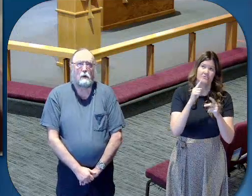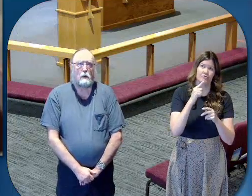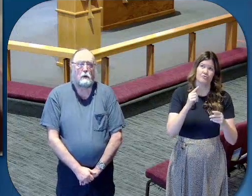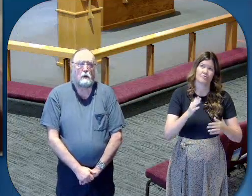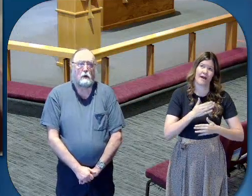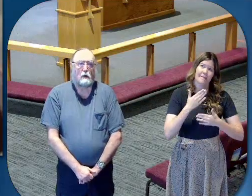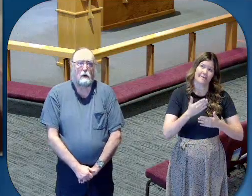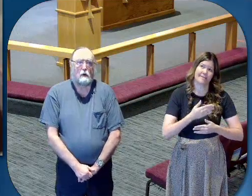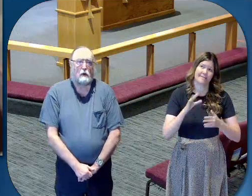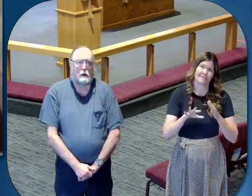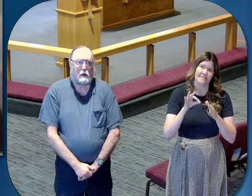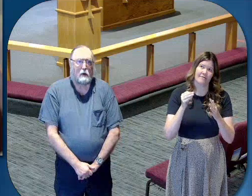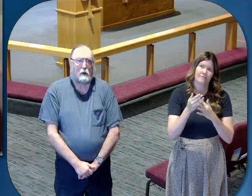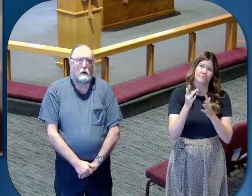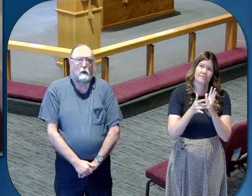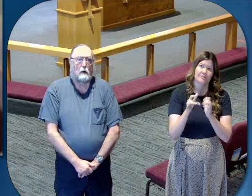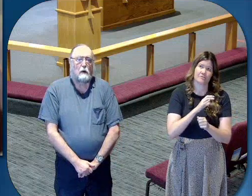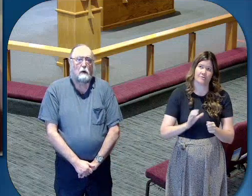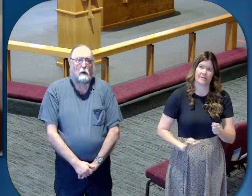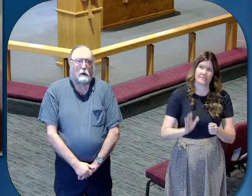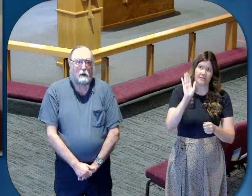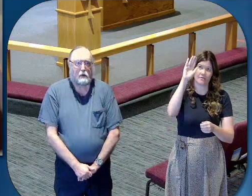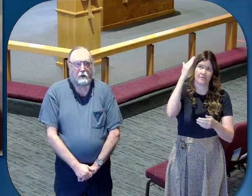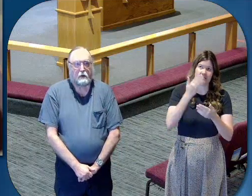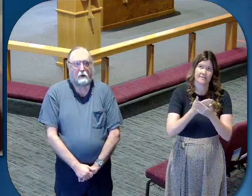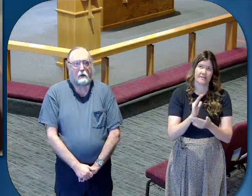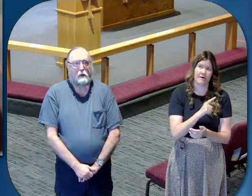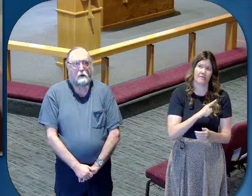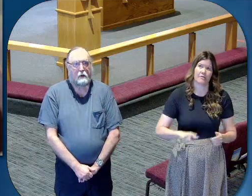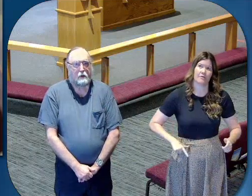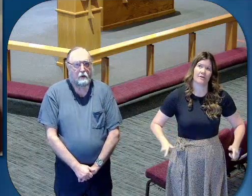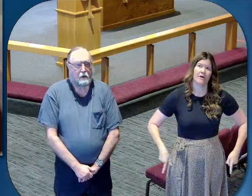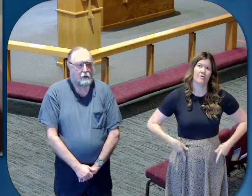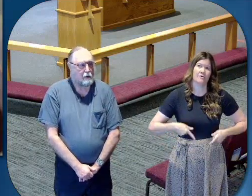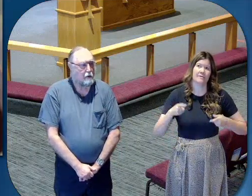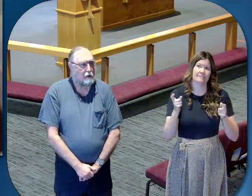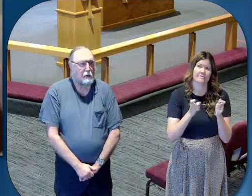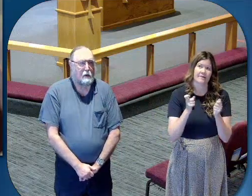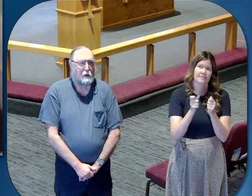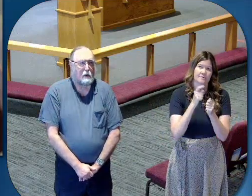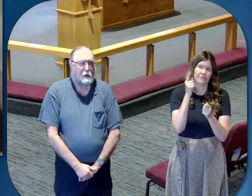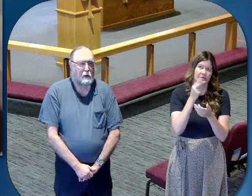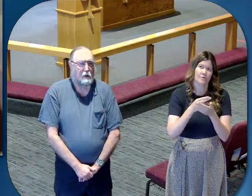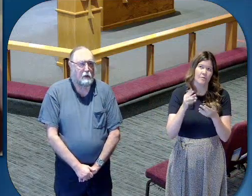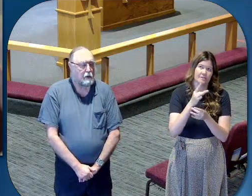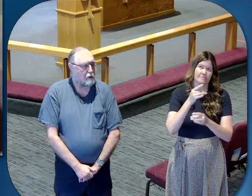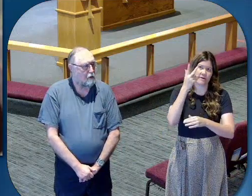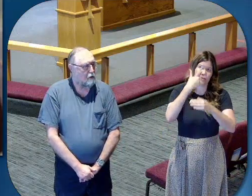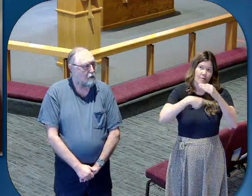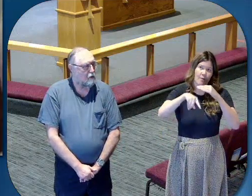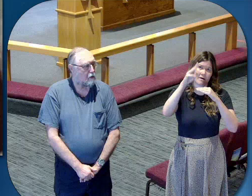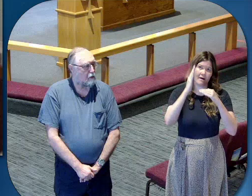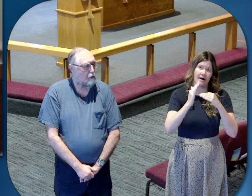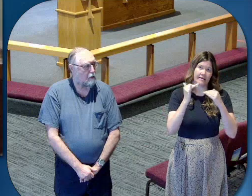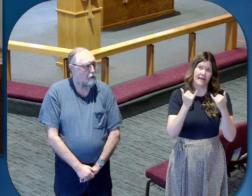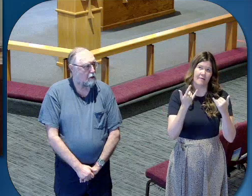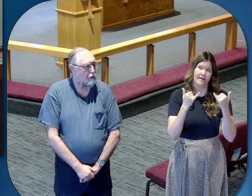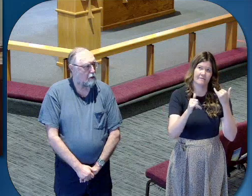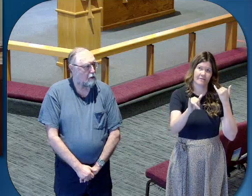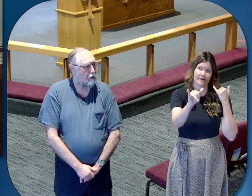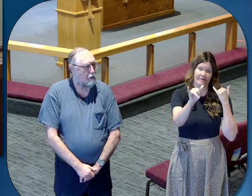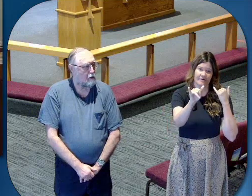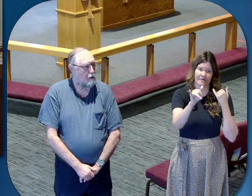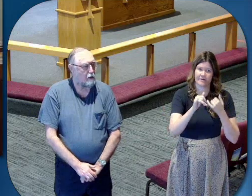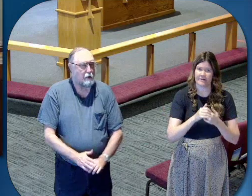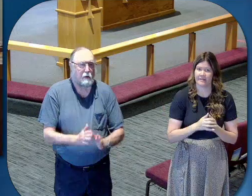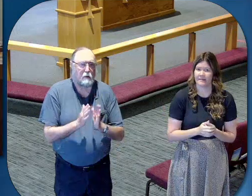Through Jesus Christ, your Son, our Lord, who lives and reigns with you in the Holy Spirit, one God, now and forever.